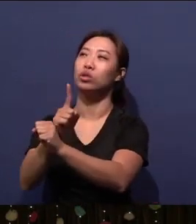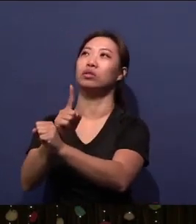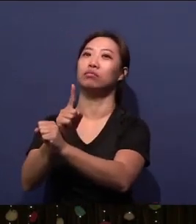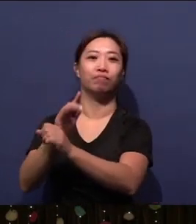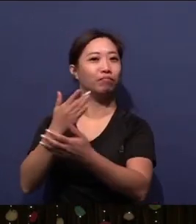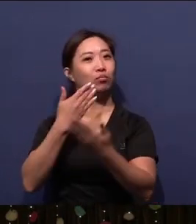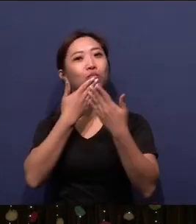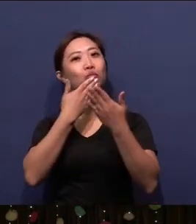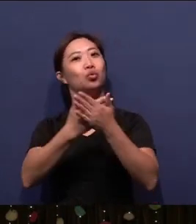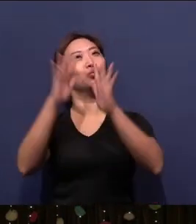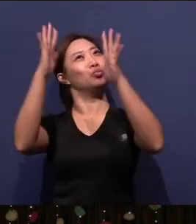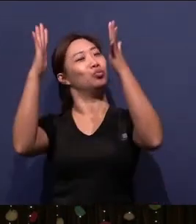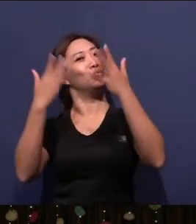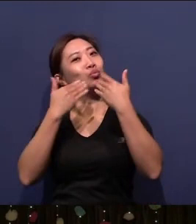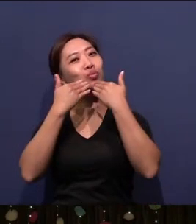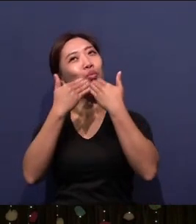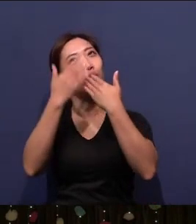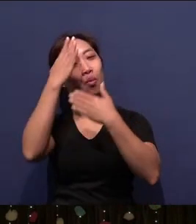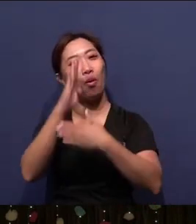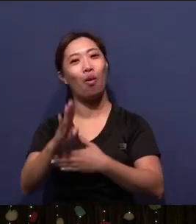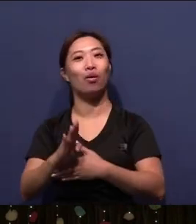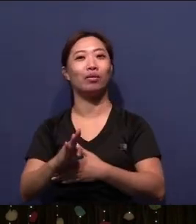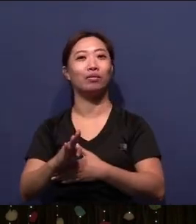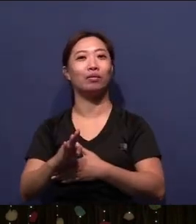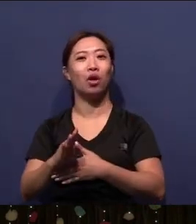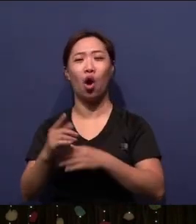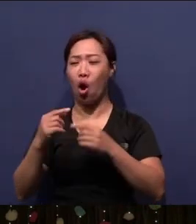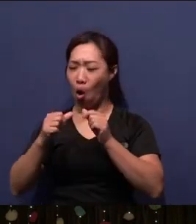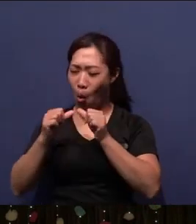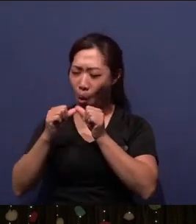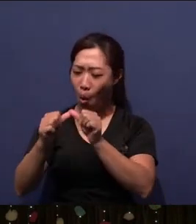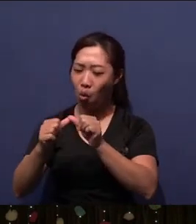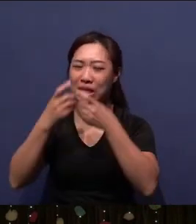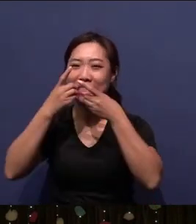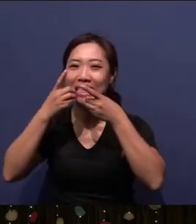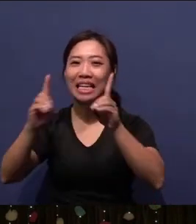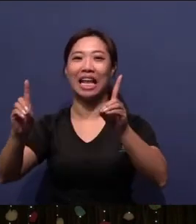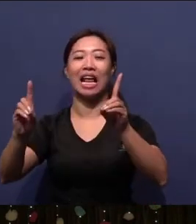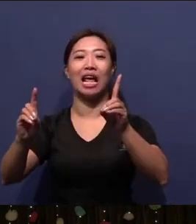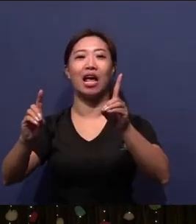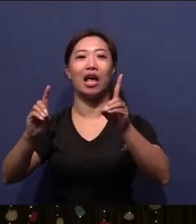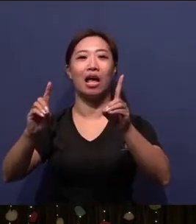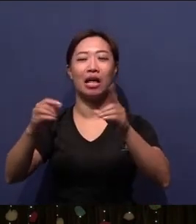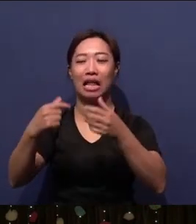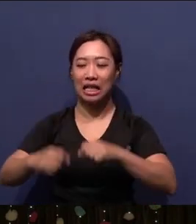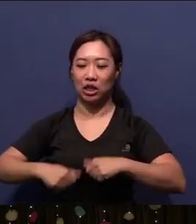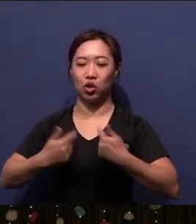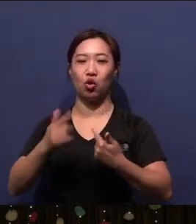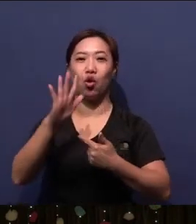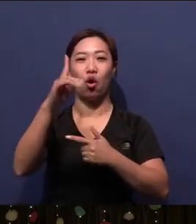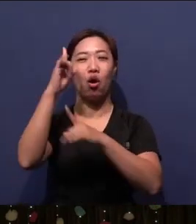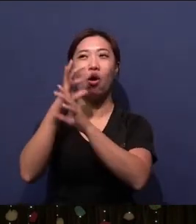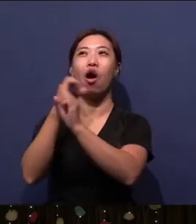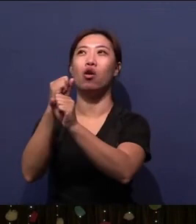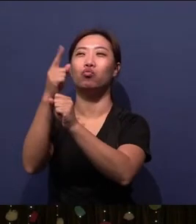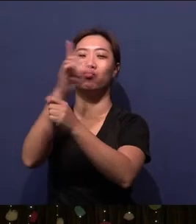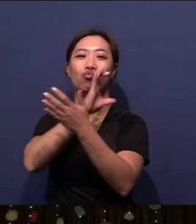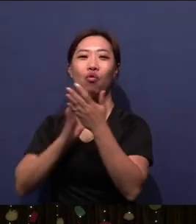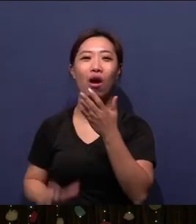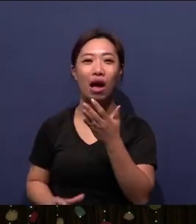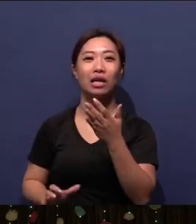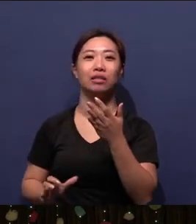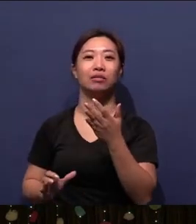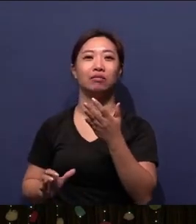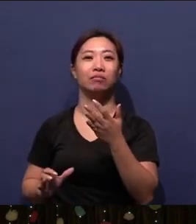Great, praise God. Continue to declare and to live out your allegiance to Christ. Continue to live